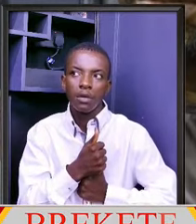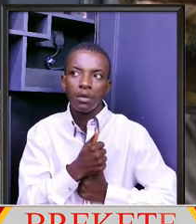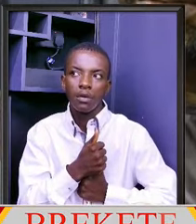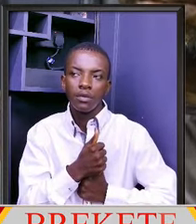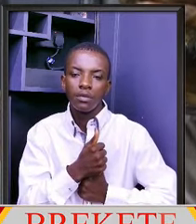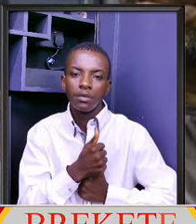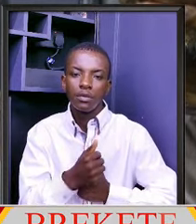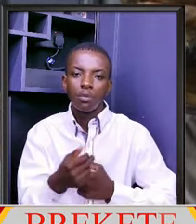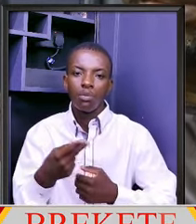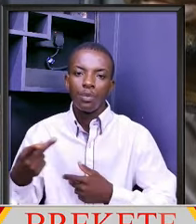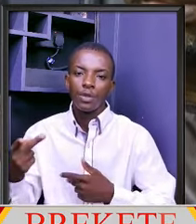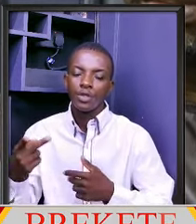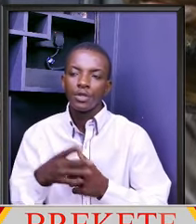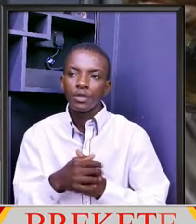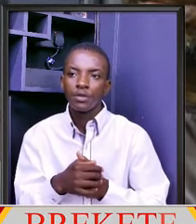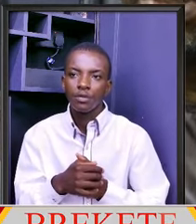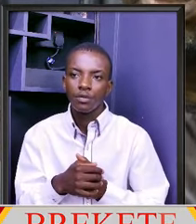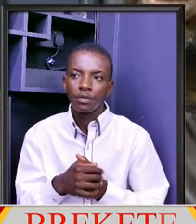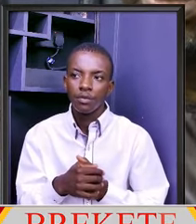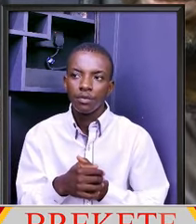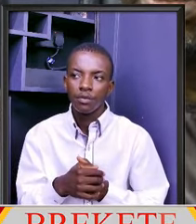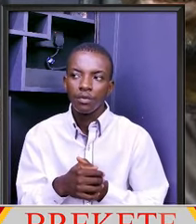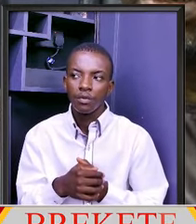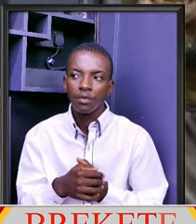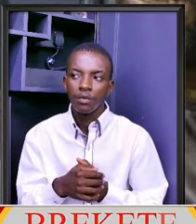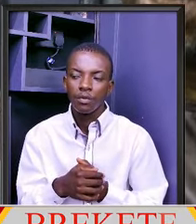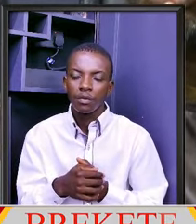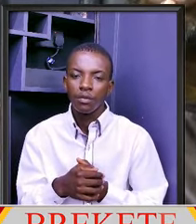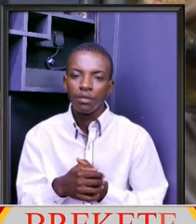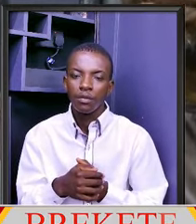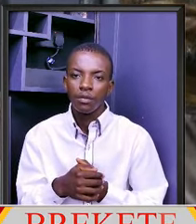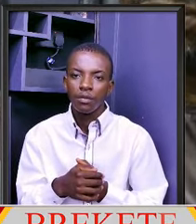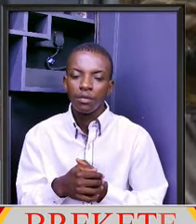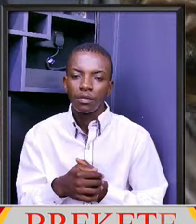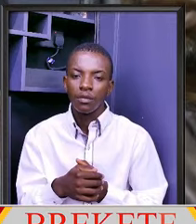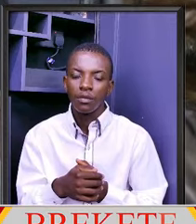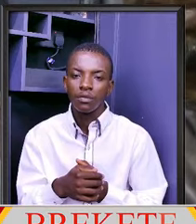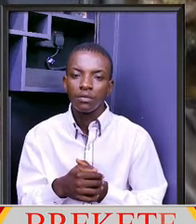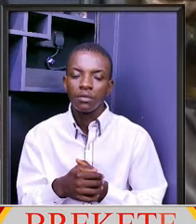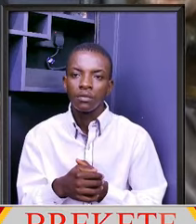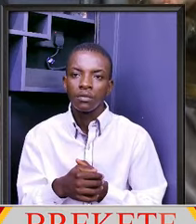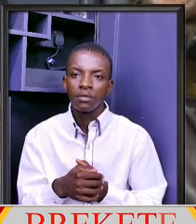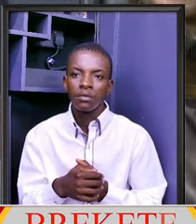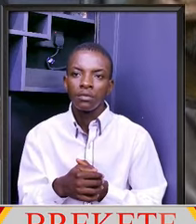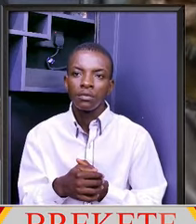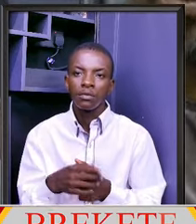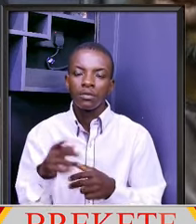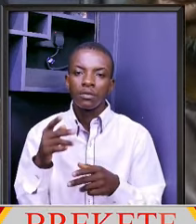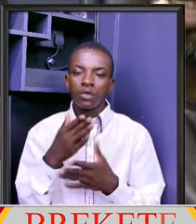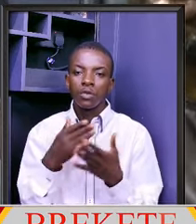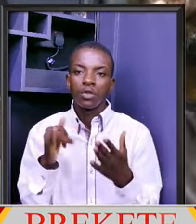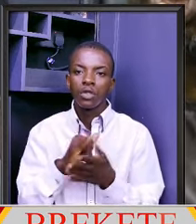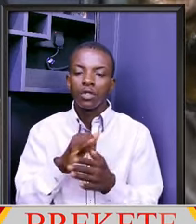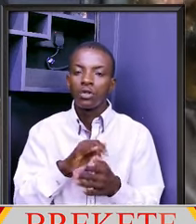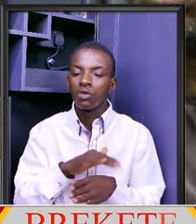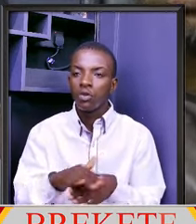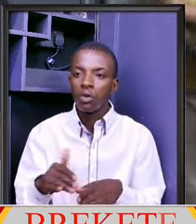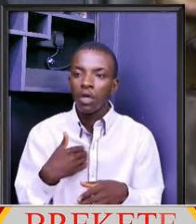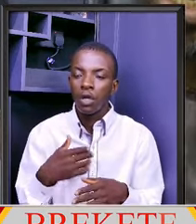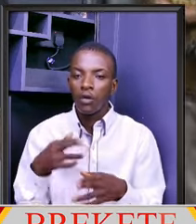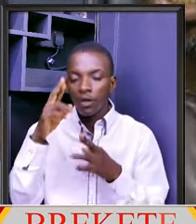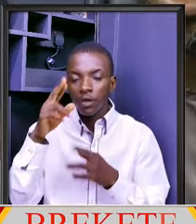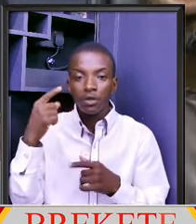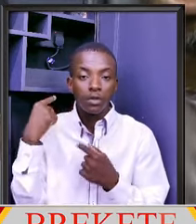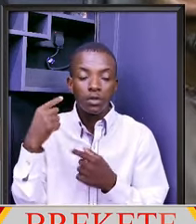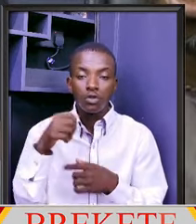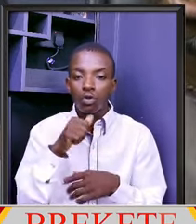properties. Make I just call him ordinary president. Check him. No make mistake. Let's see, we no get respect for you. We no go call you since